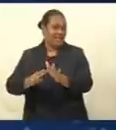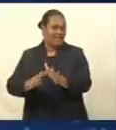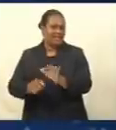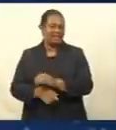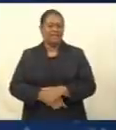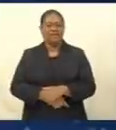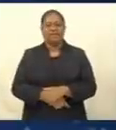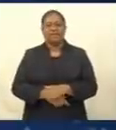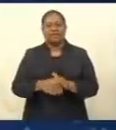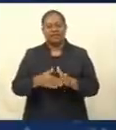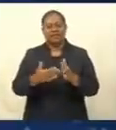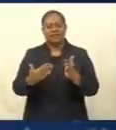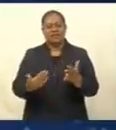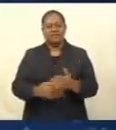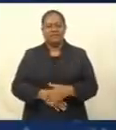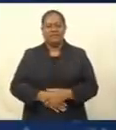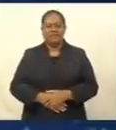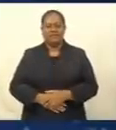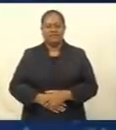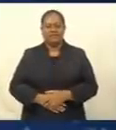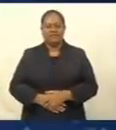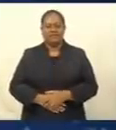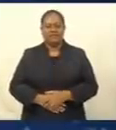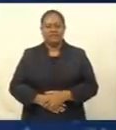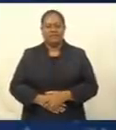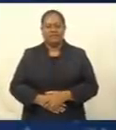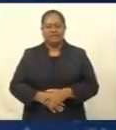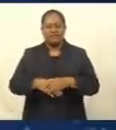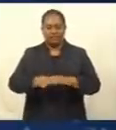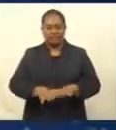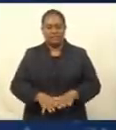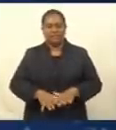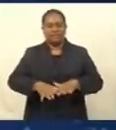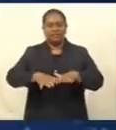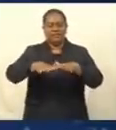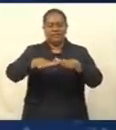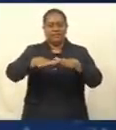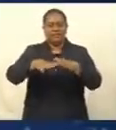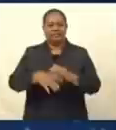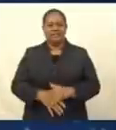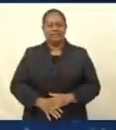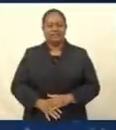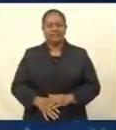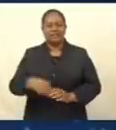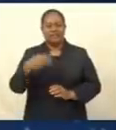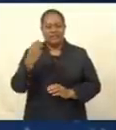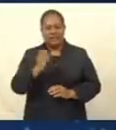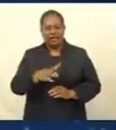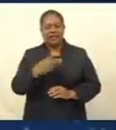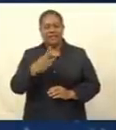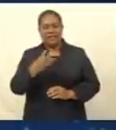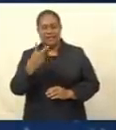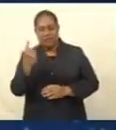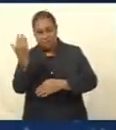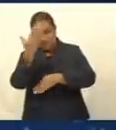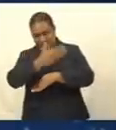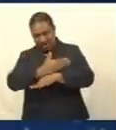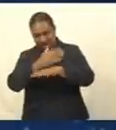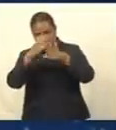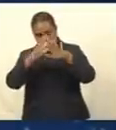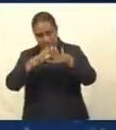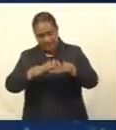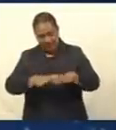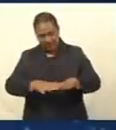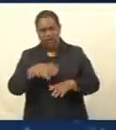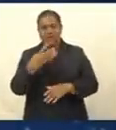at times, moderate to rough seas. Turning to the tides, the next high tide is at 10:32 tonight, with low tide